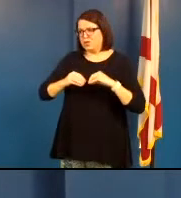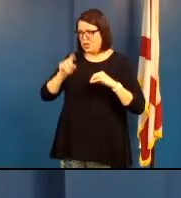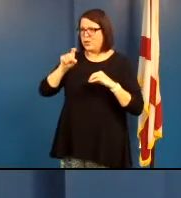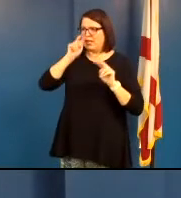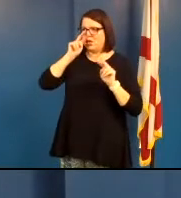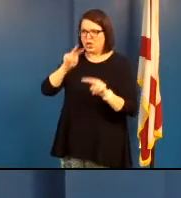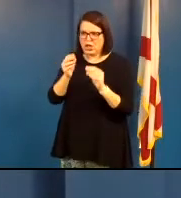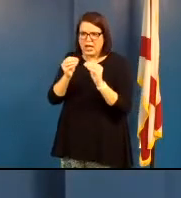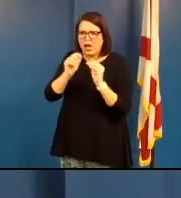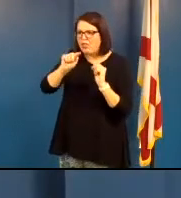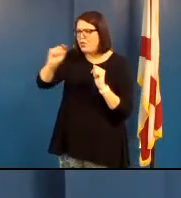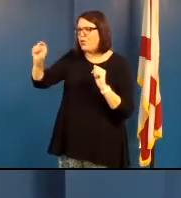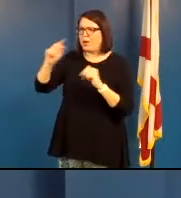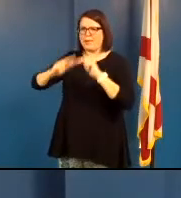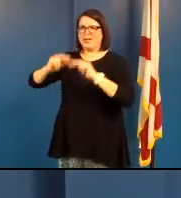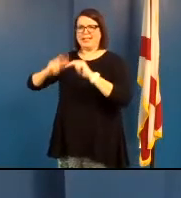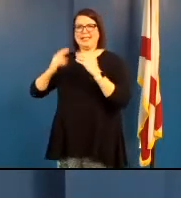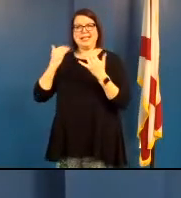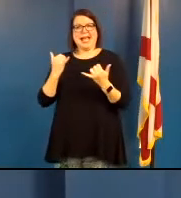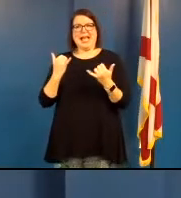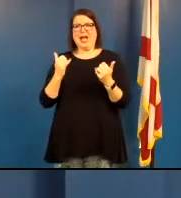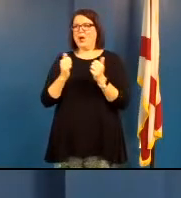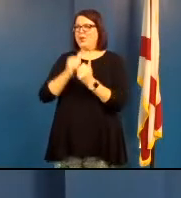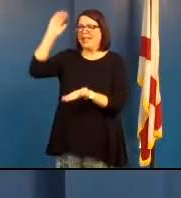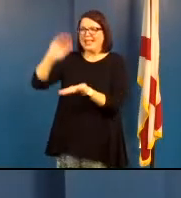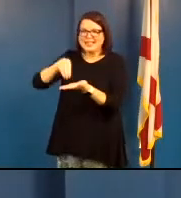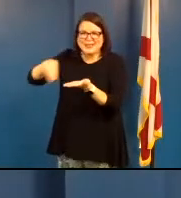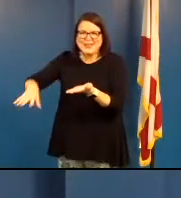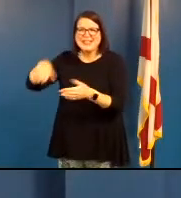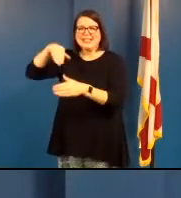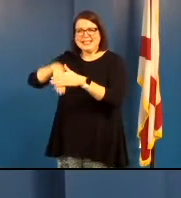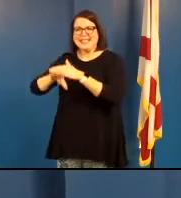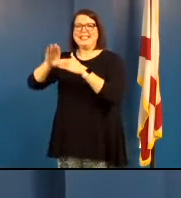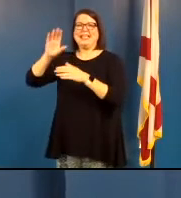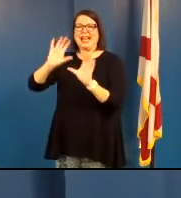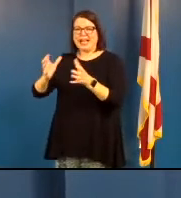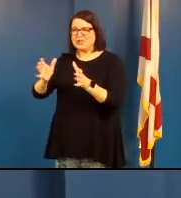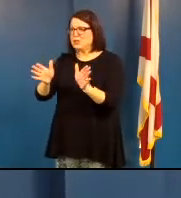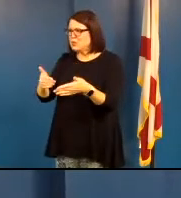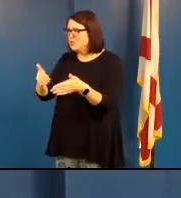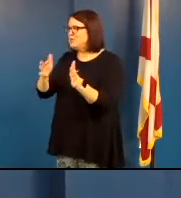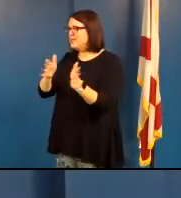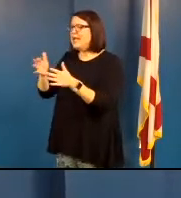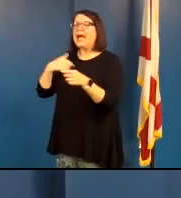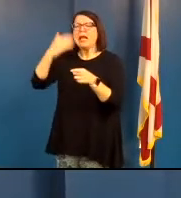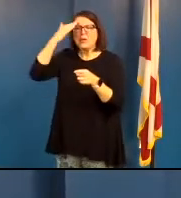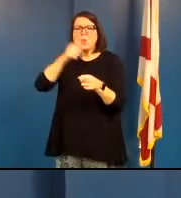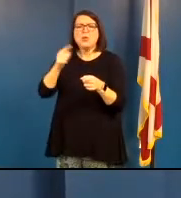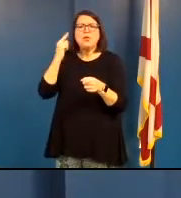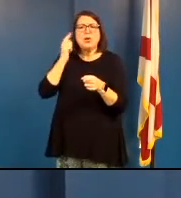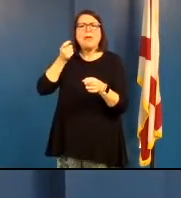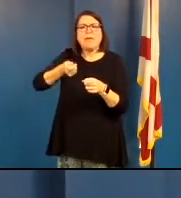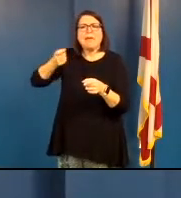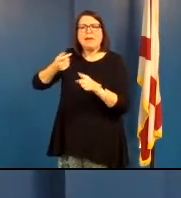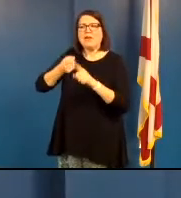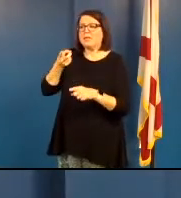estate holdings. So I know you all had heard bits and pieces from Dr. Williams and about that, but I just wanted to share